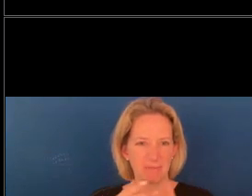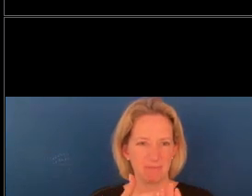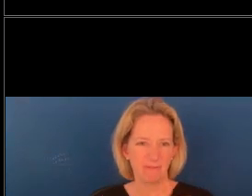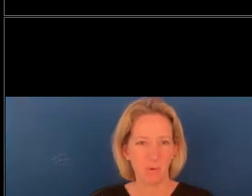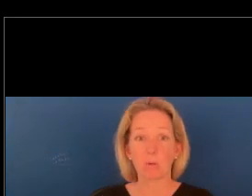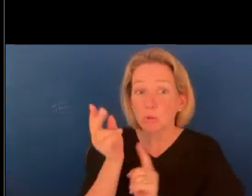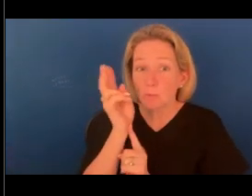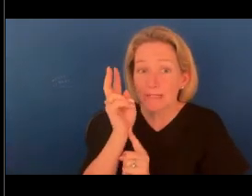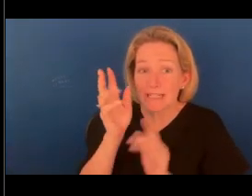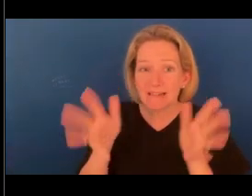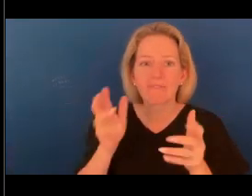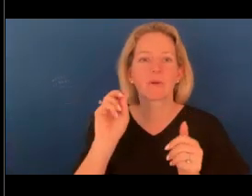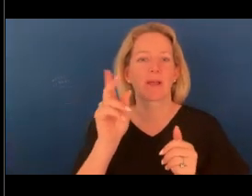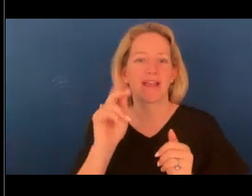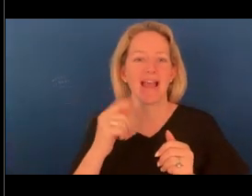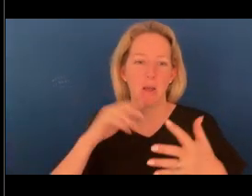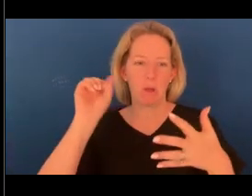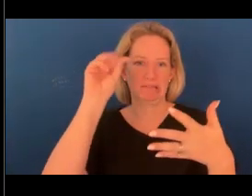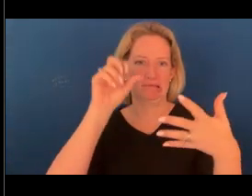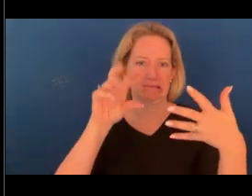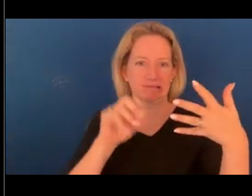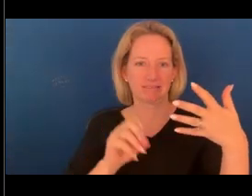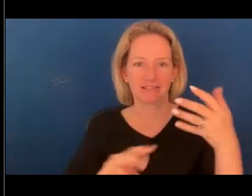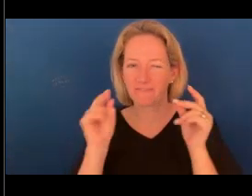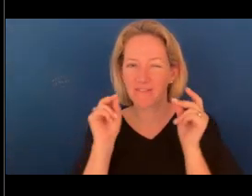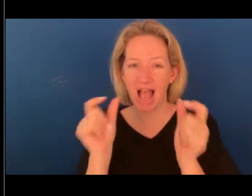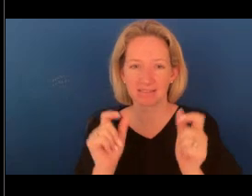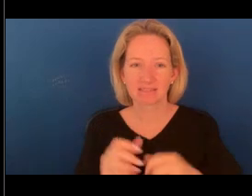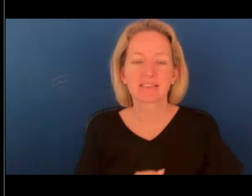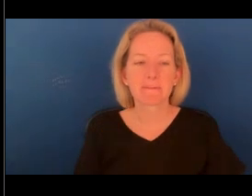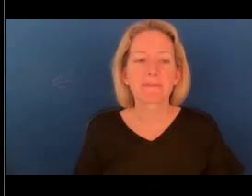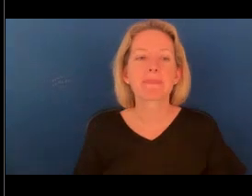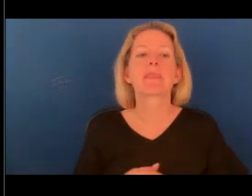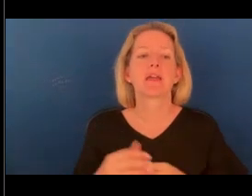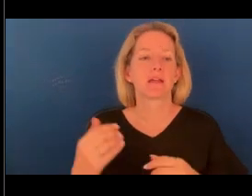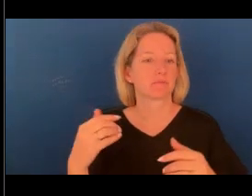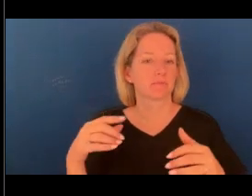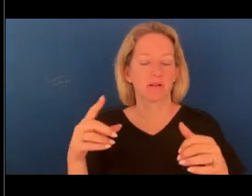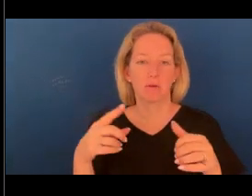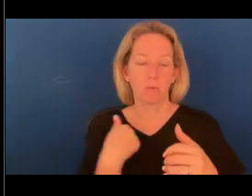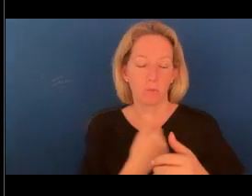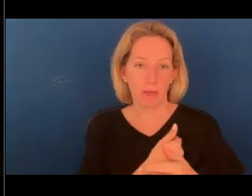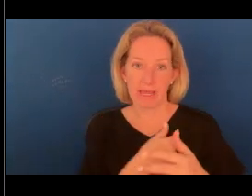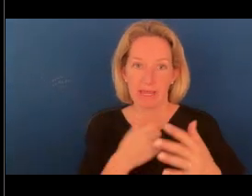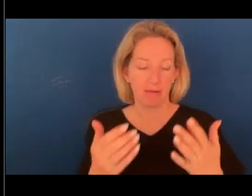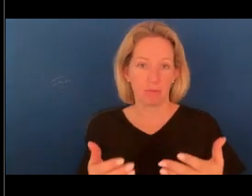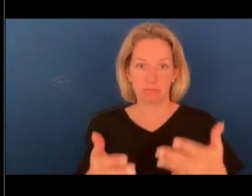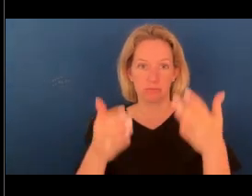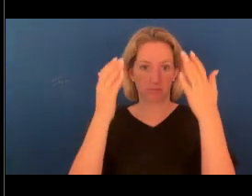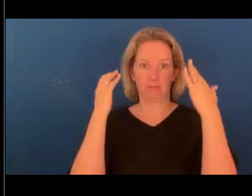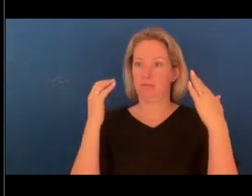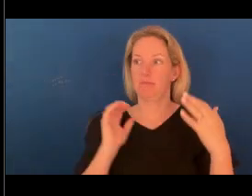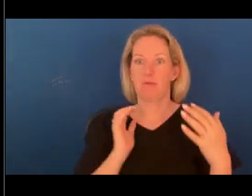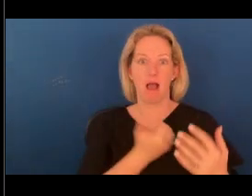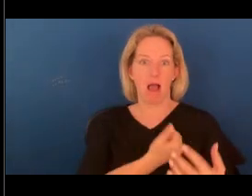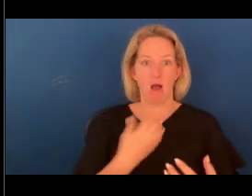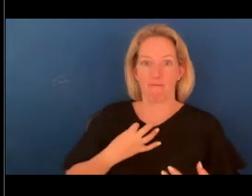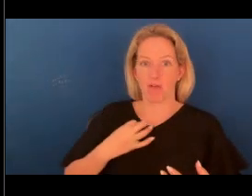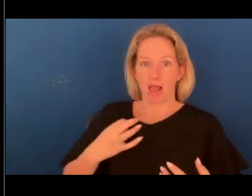Okay. I am going to just fly through these. We were bombarded. An all-volunteer board got